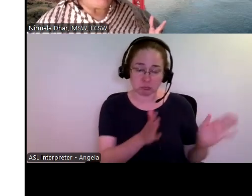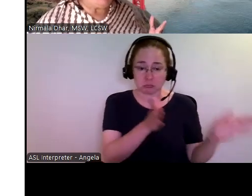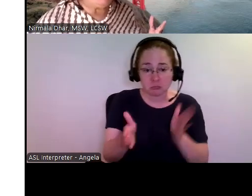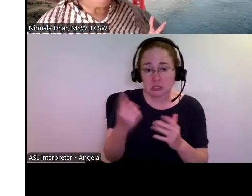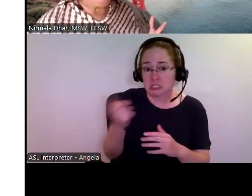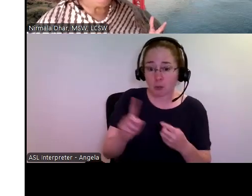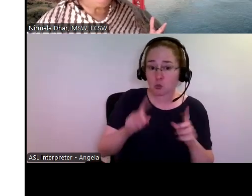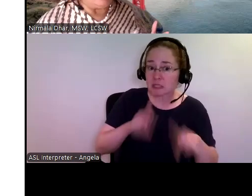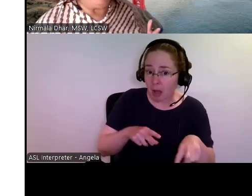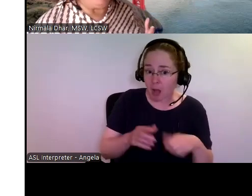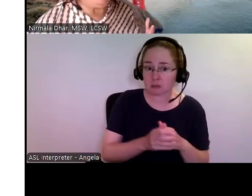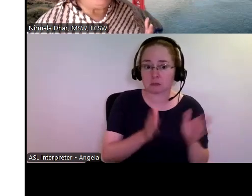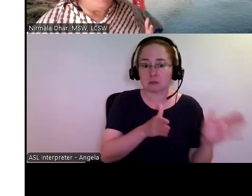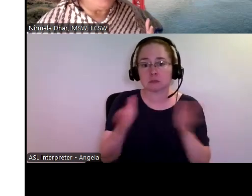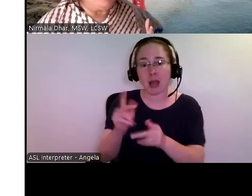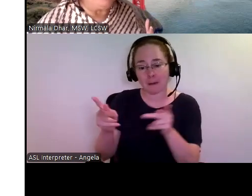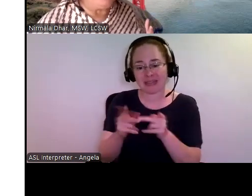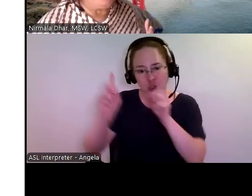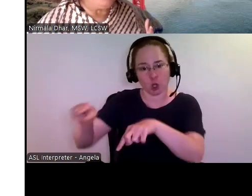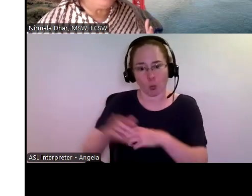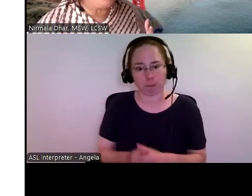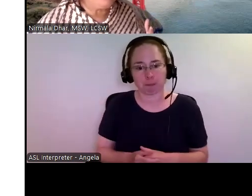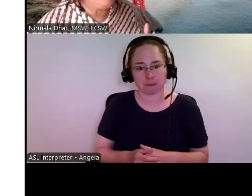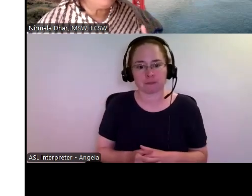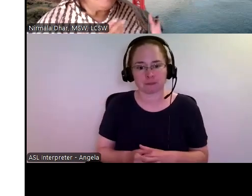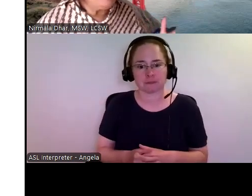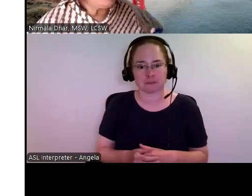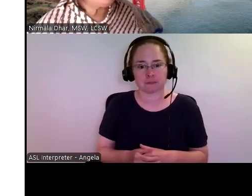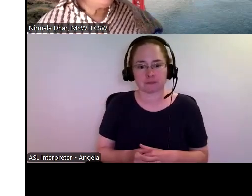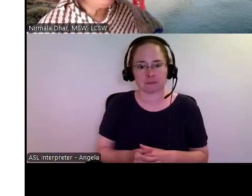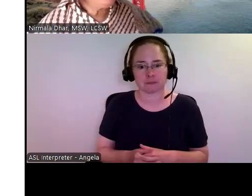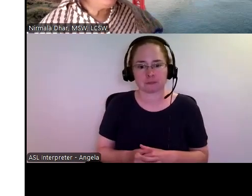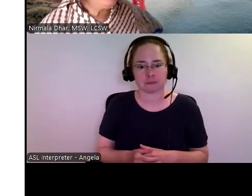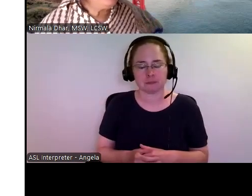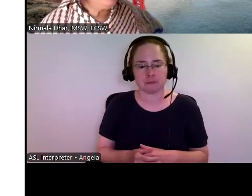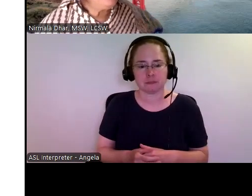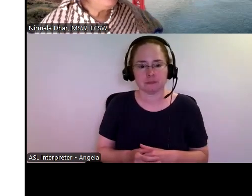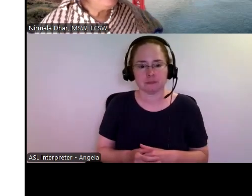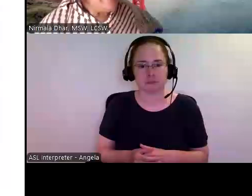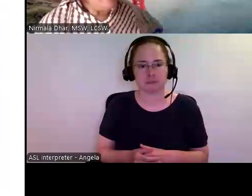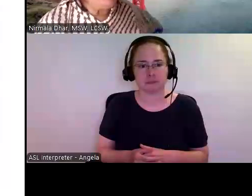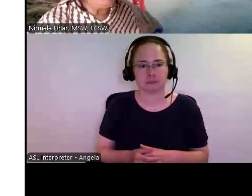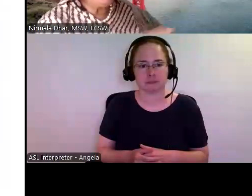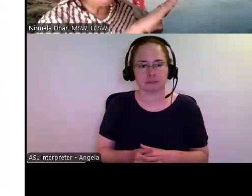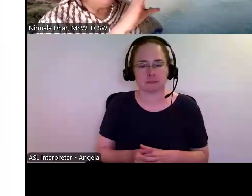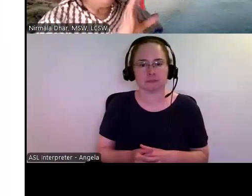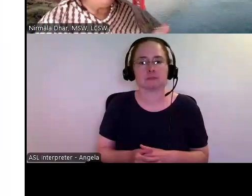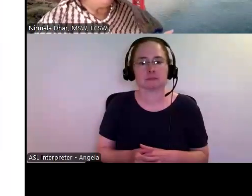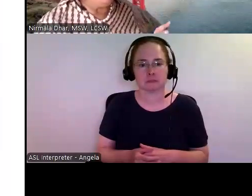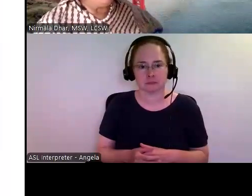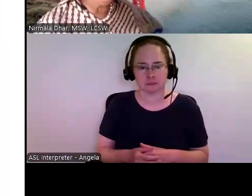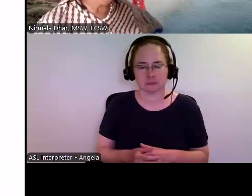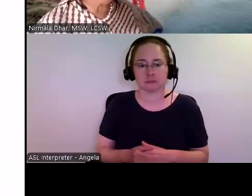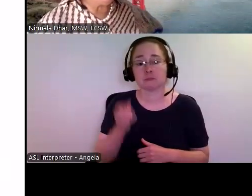to respond, and a place to go to. Next slide. And here is